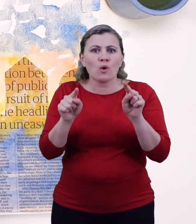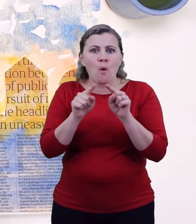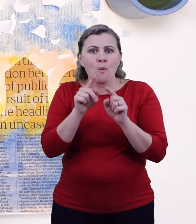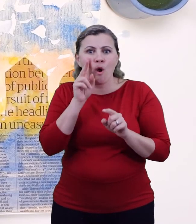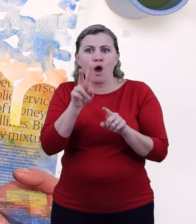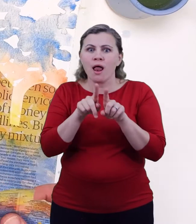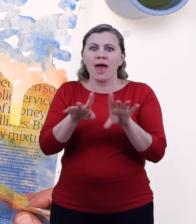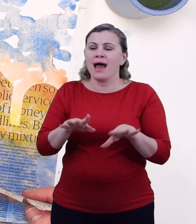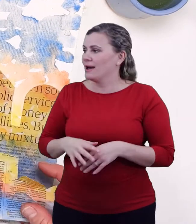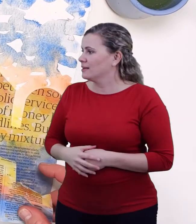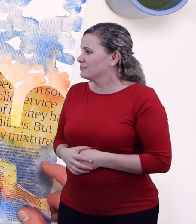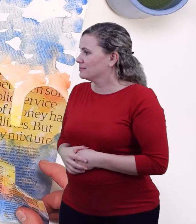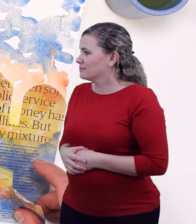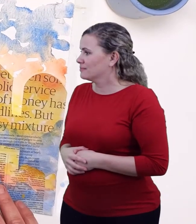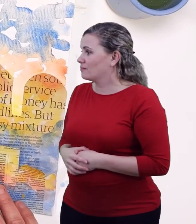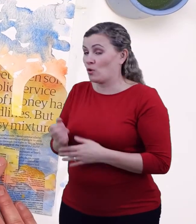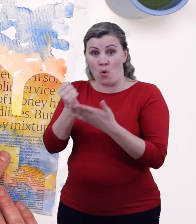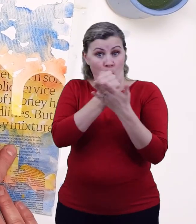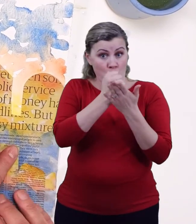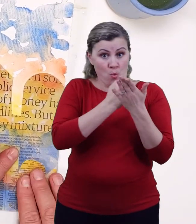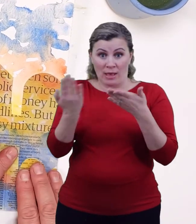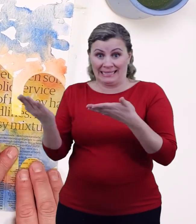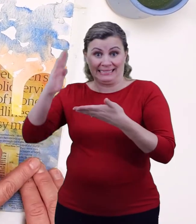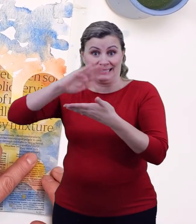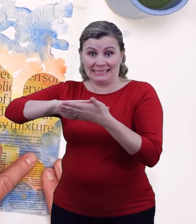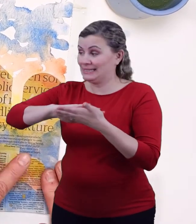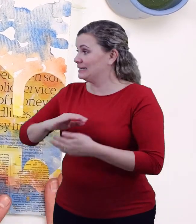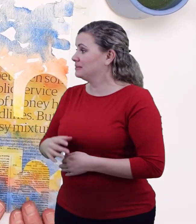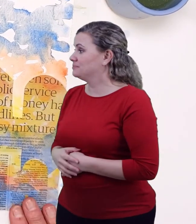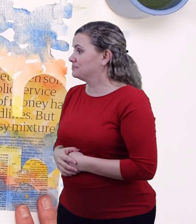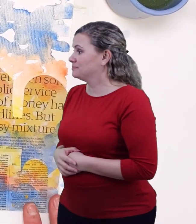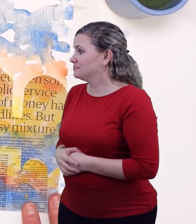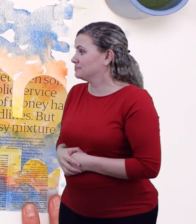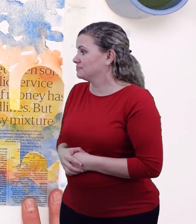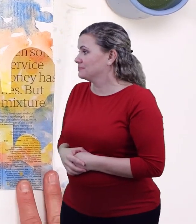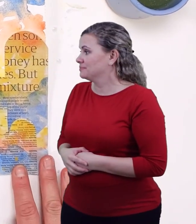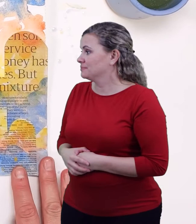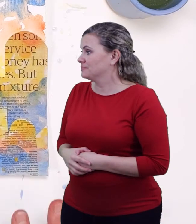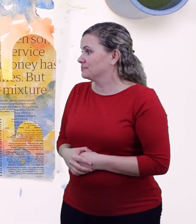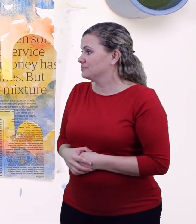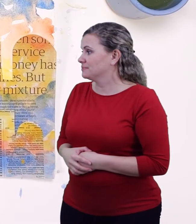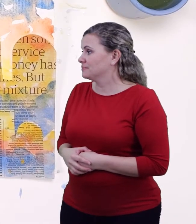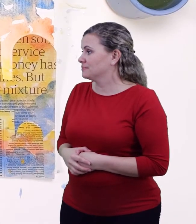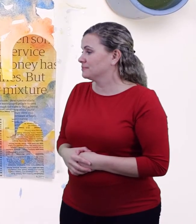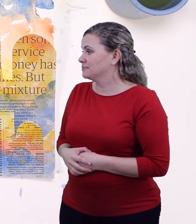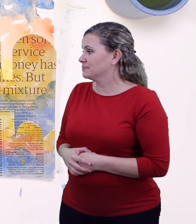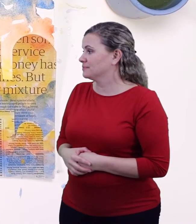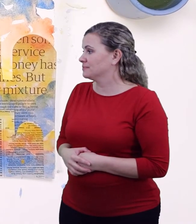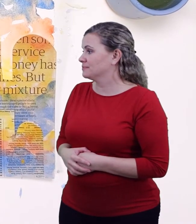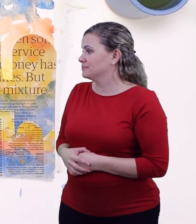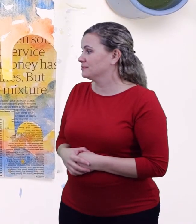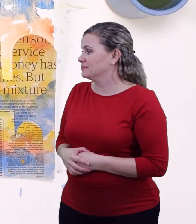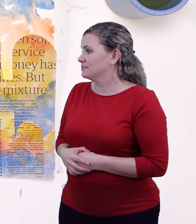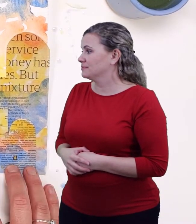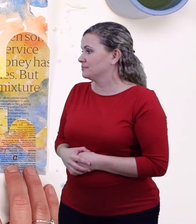Stick your dried newspaper foreground on top of the background newspaper buildings. With your black